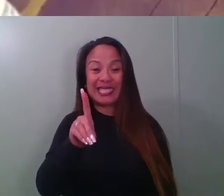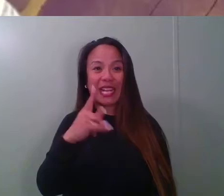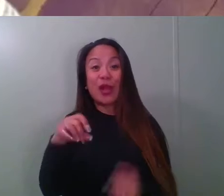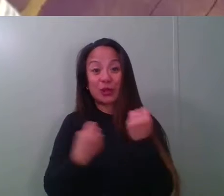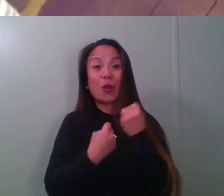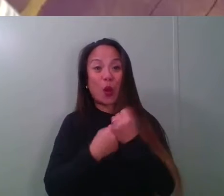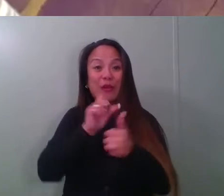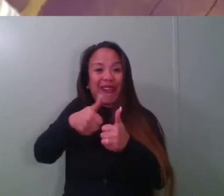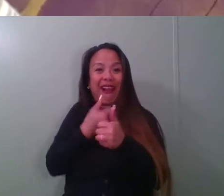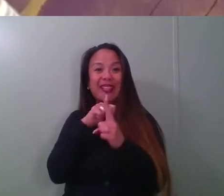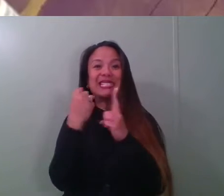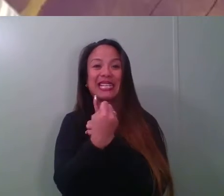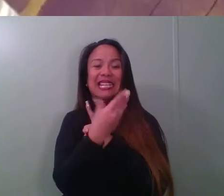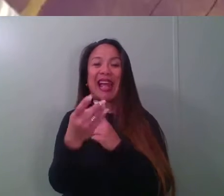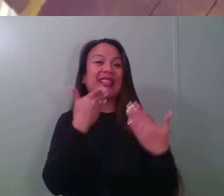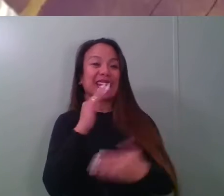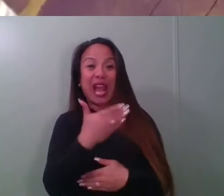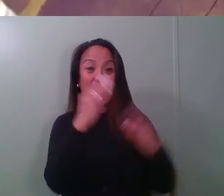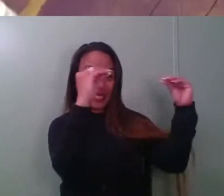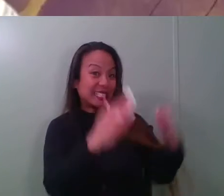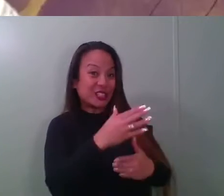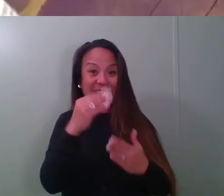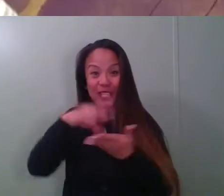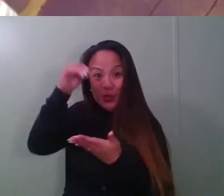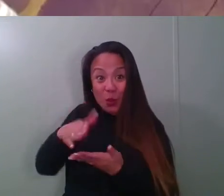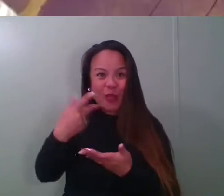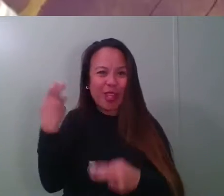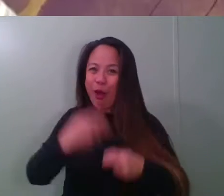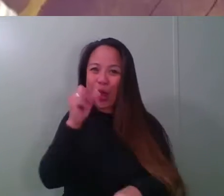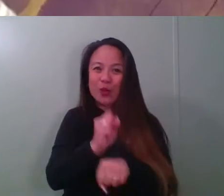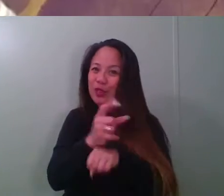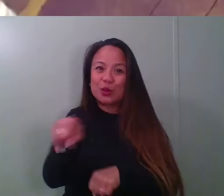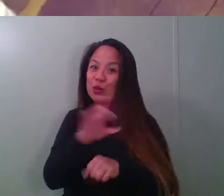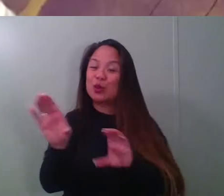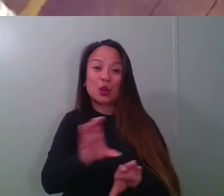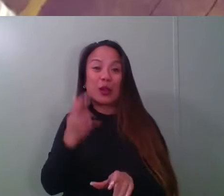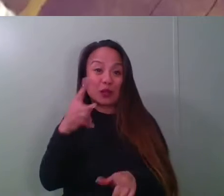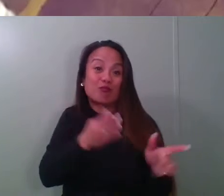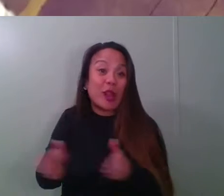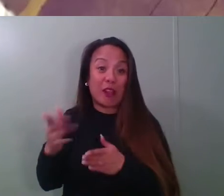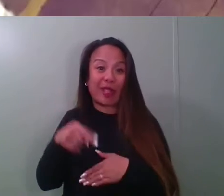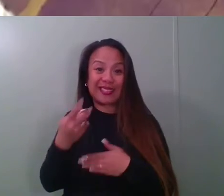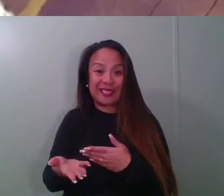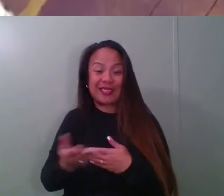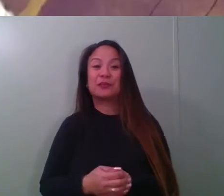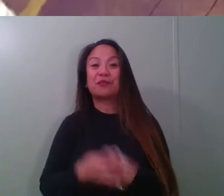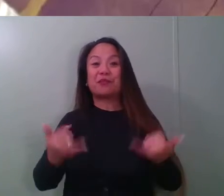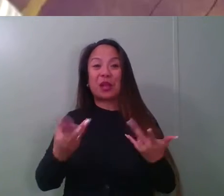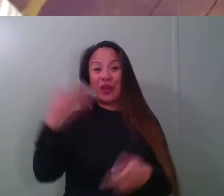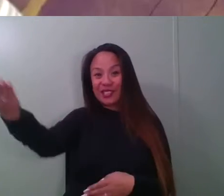people in SAUSD who are supporting behind the scenes, and thank our teachers and our students for the hard work that they're doing to prepare for